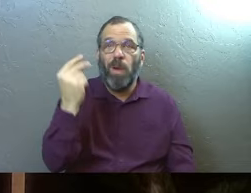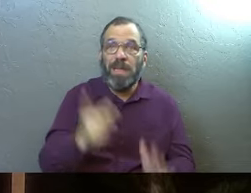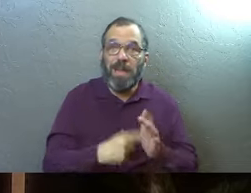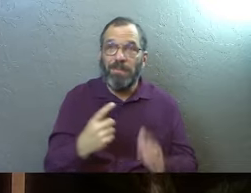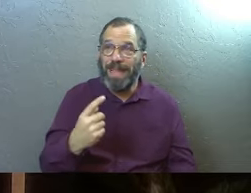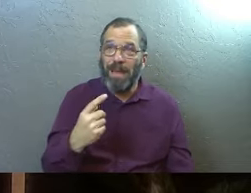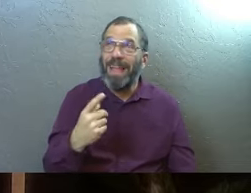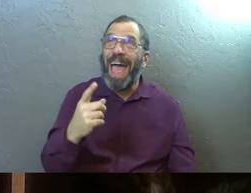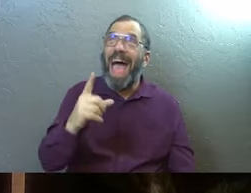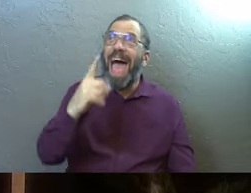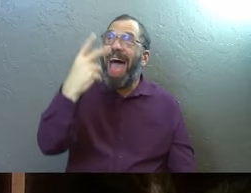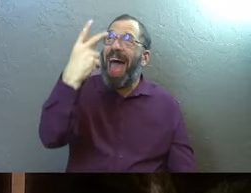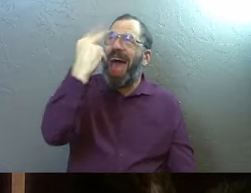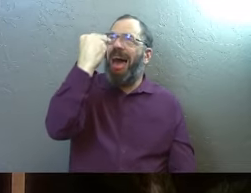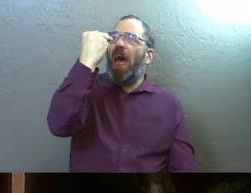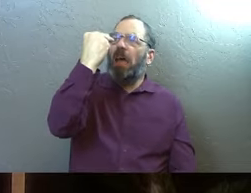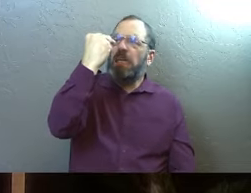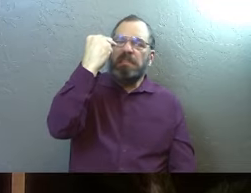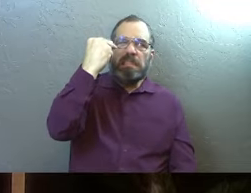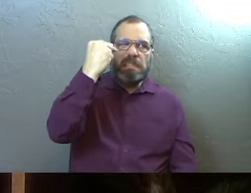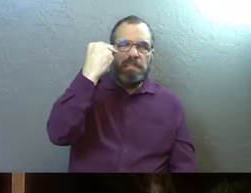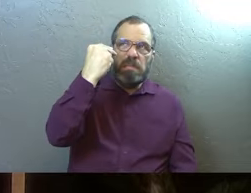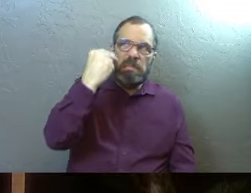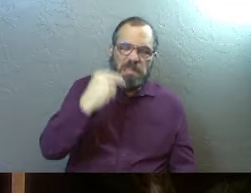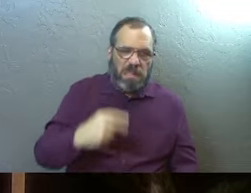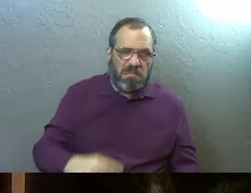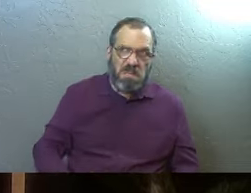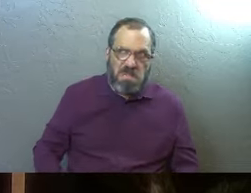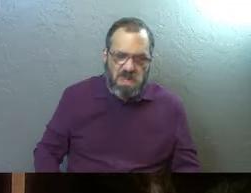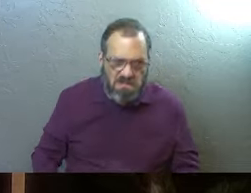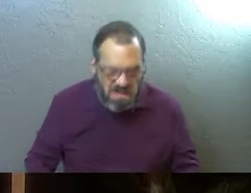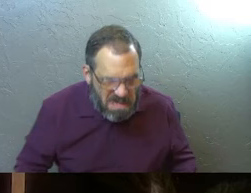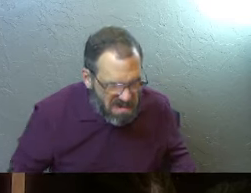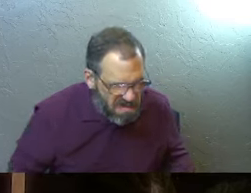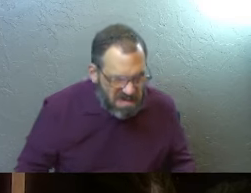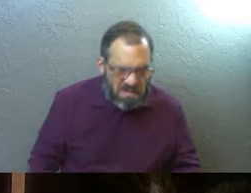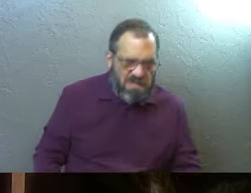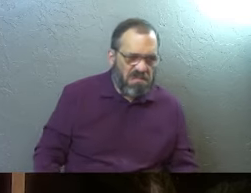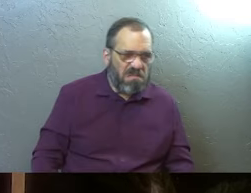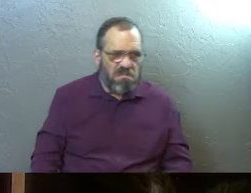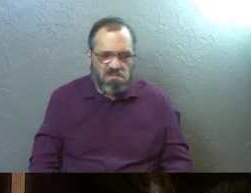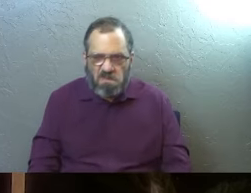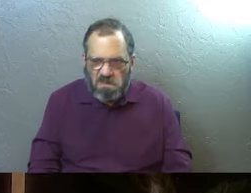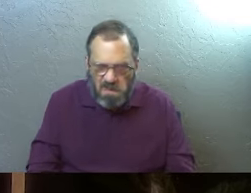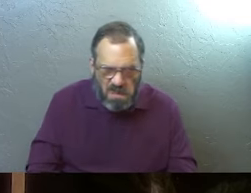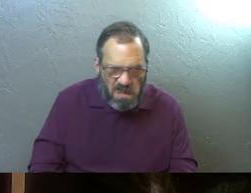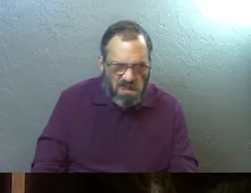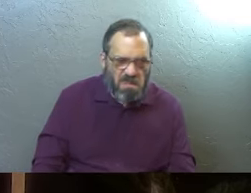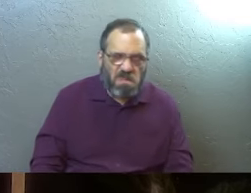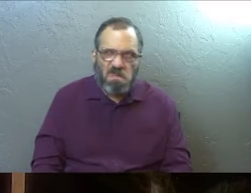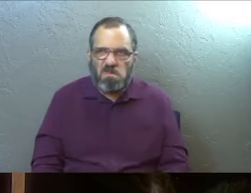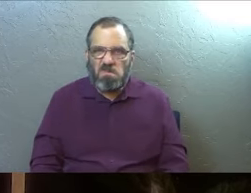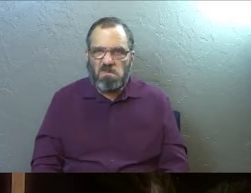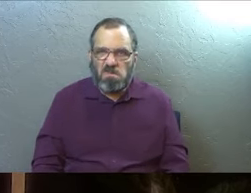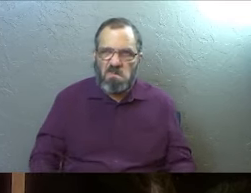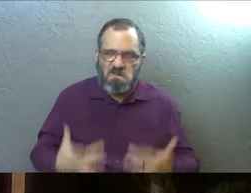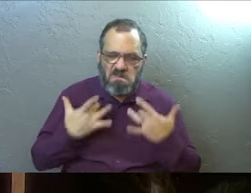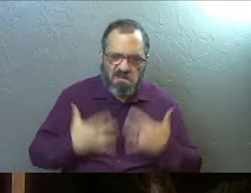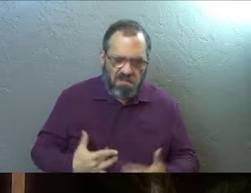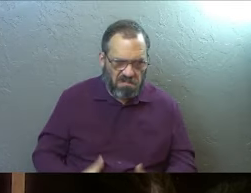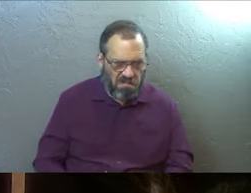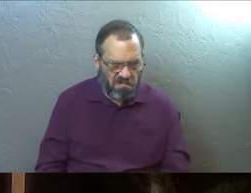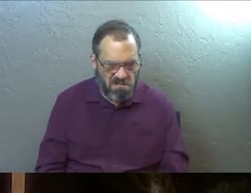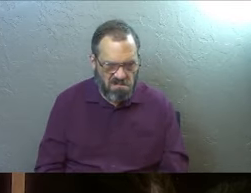we get the answer and it tweaks our soul, like for real. And we go from disappointment in the answer to